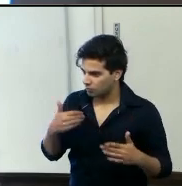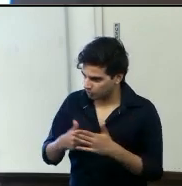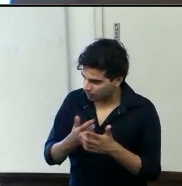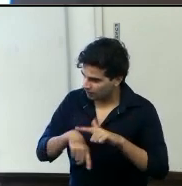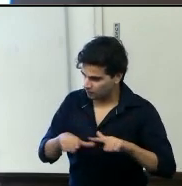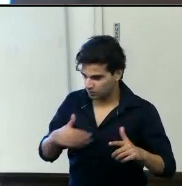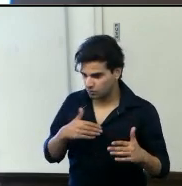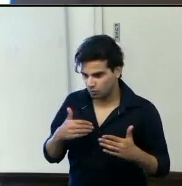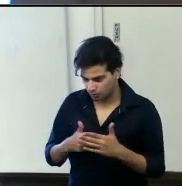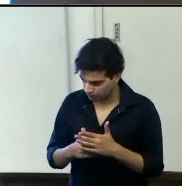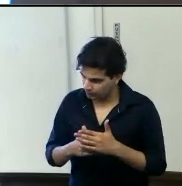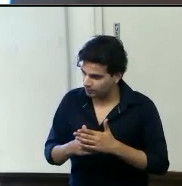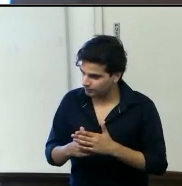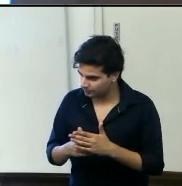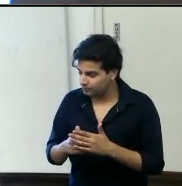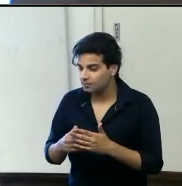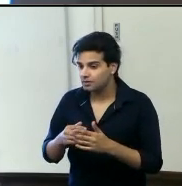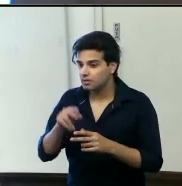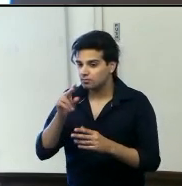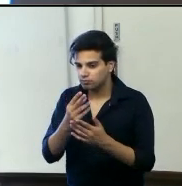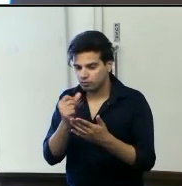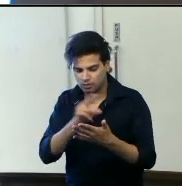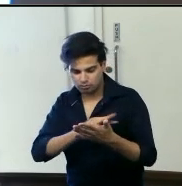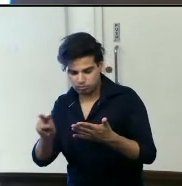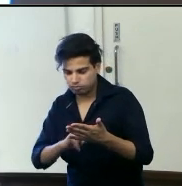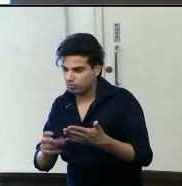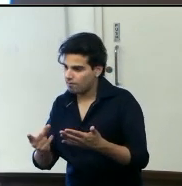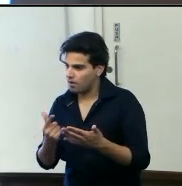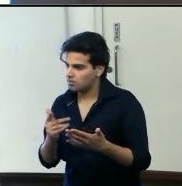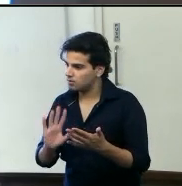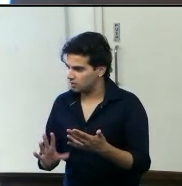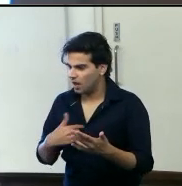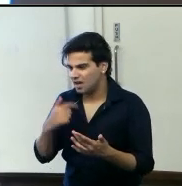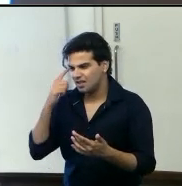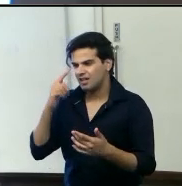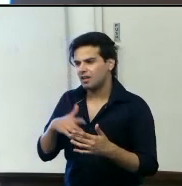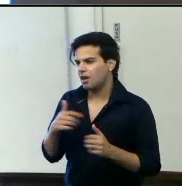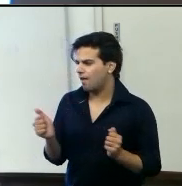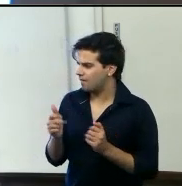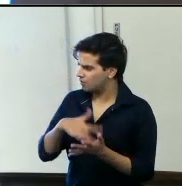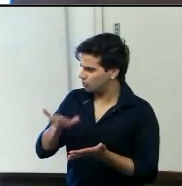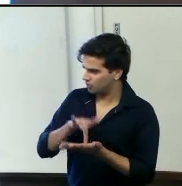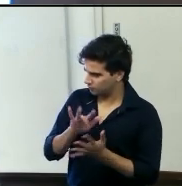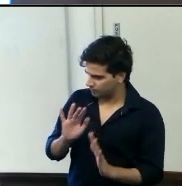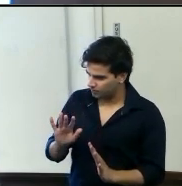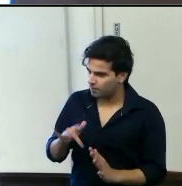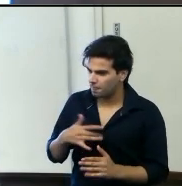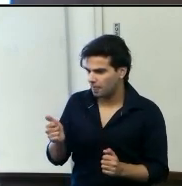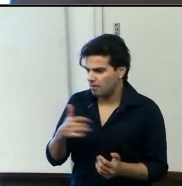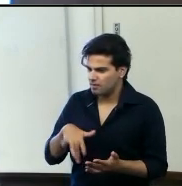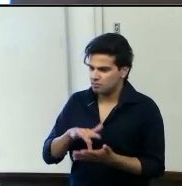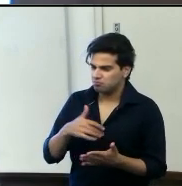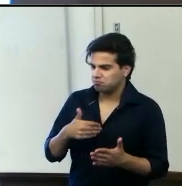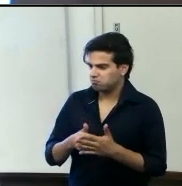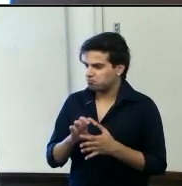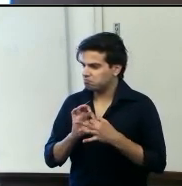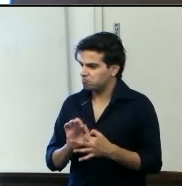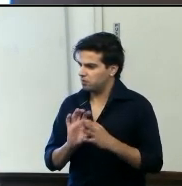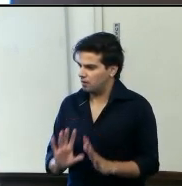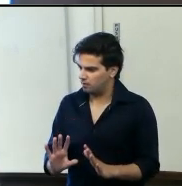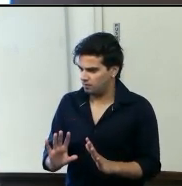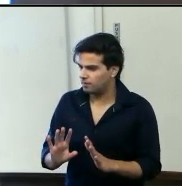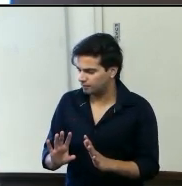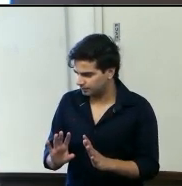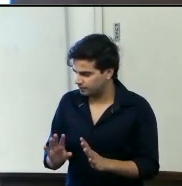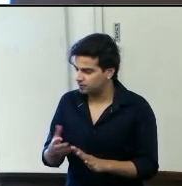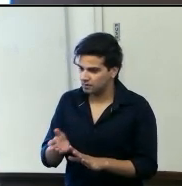way. And then I can read very quickly in Kannada. So I think it's a comfort zone. It is there. And I have to share one very